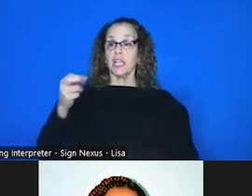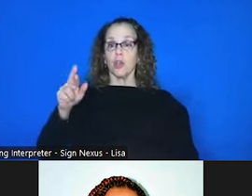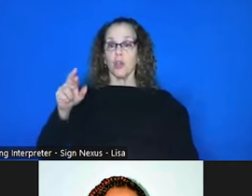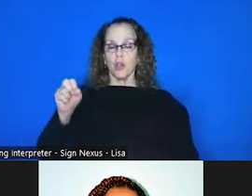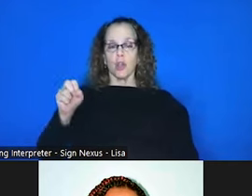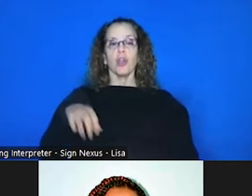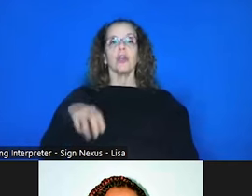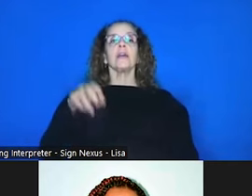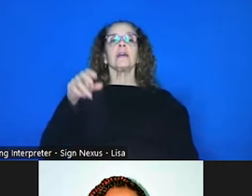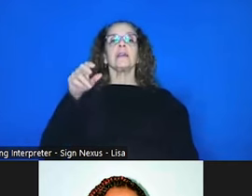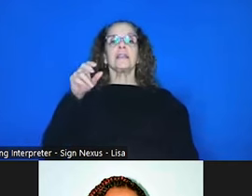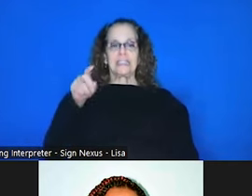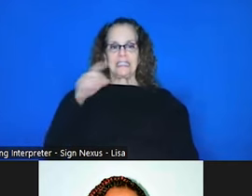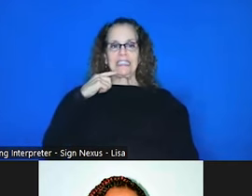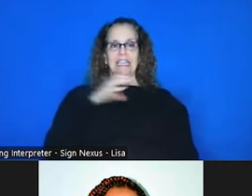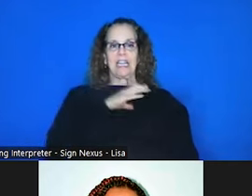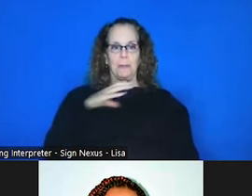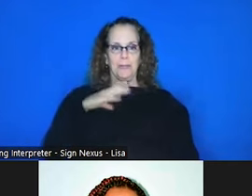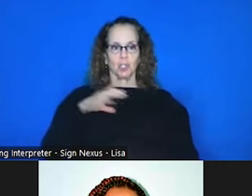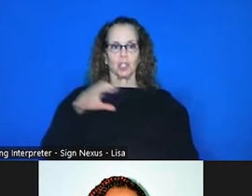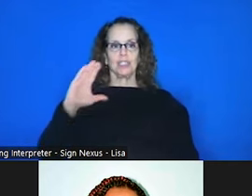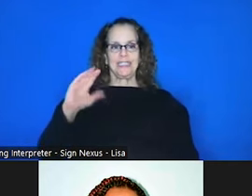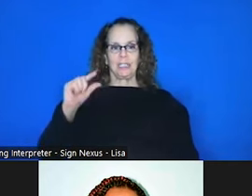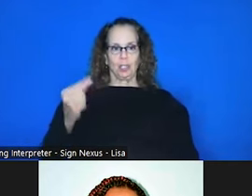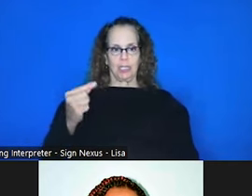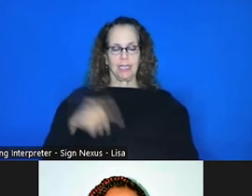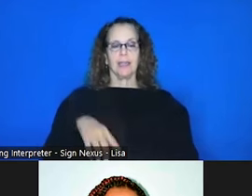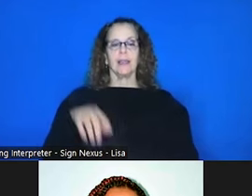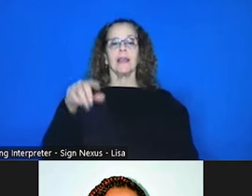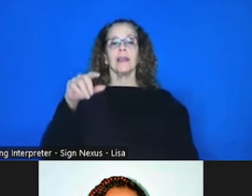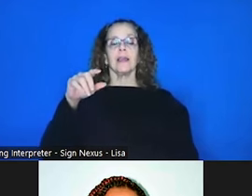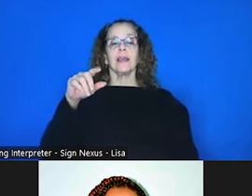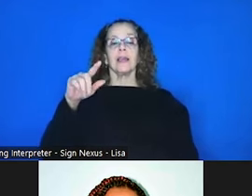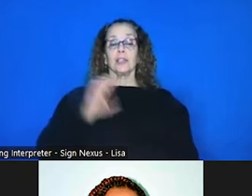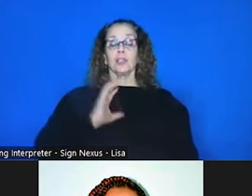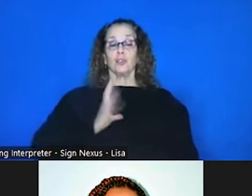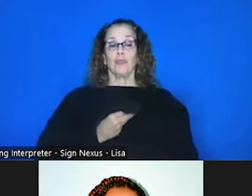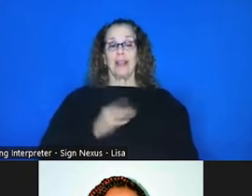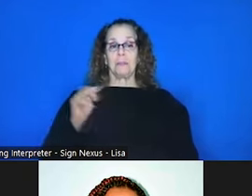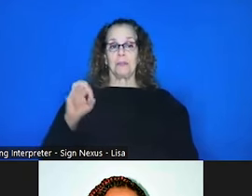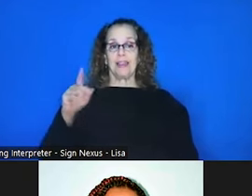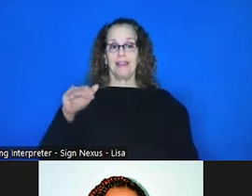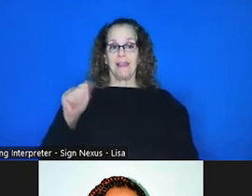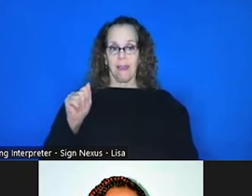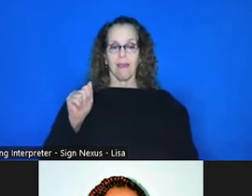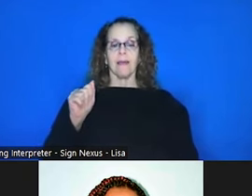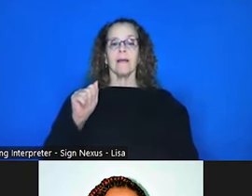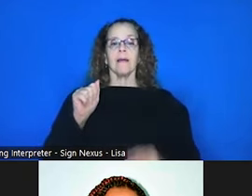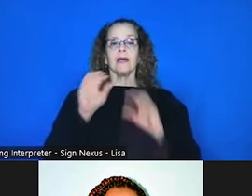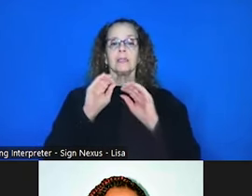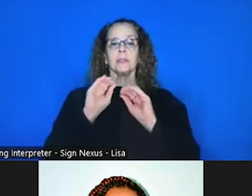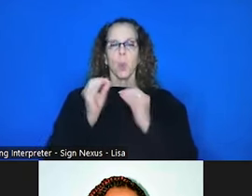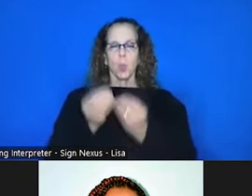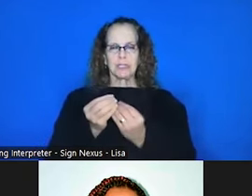Media and a CGE commissioner. Translash Media is a nonprofit journalism and narrative organization working to shift